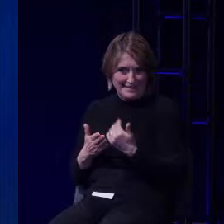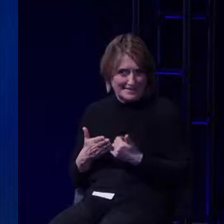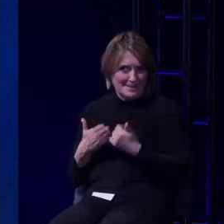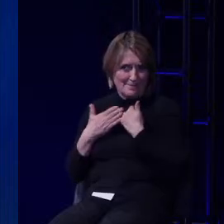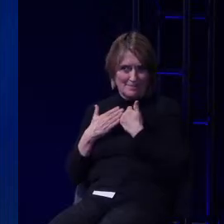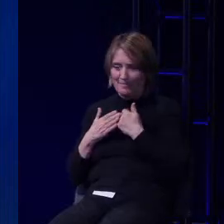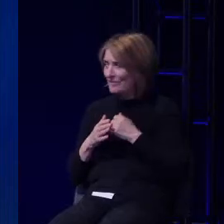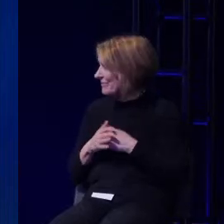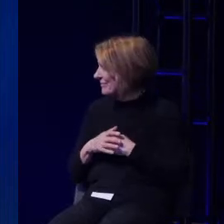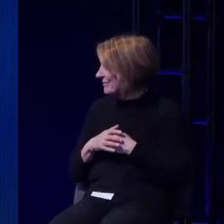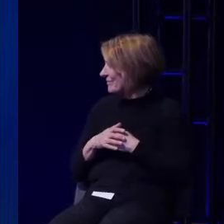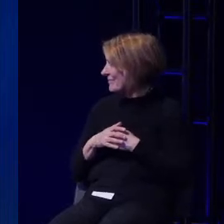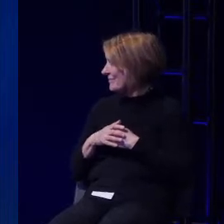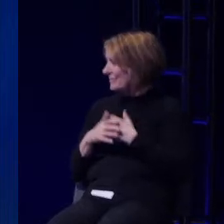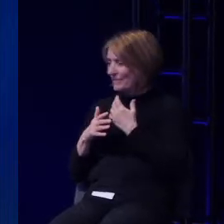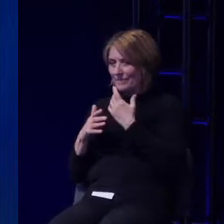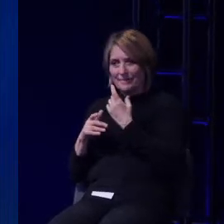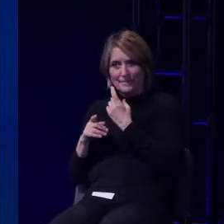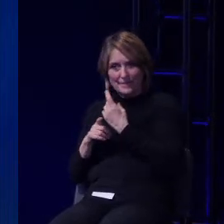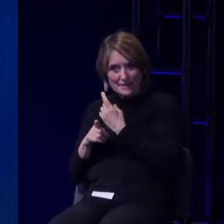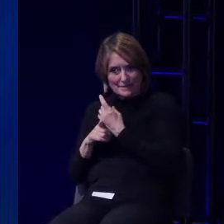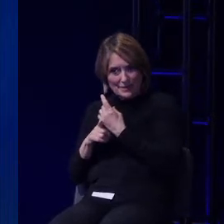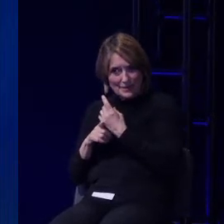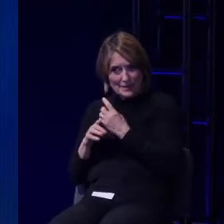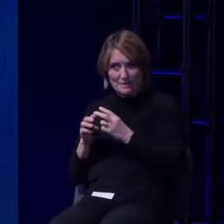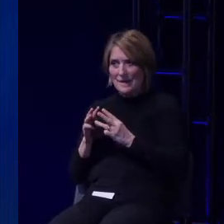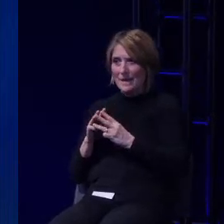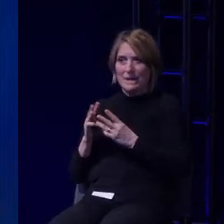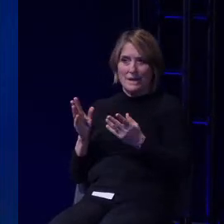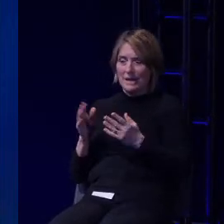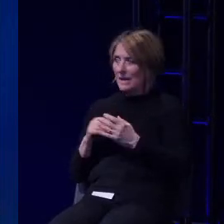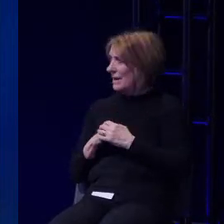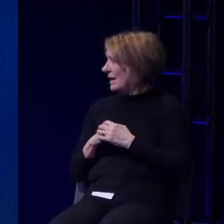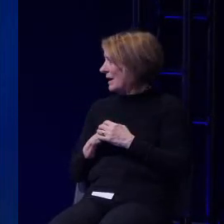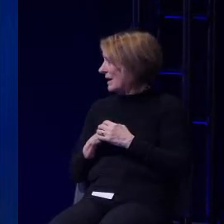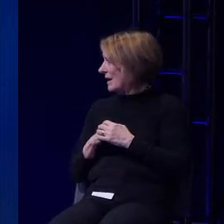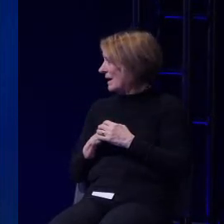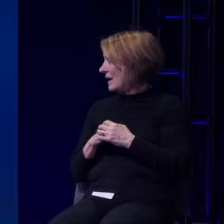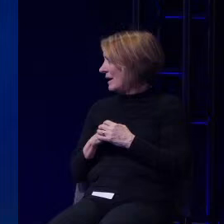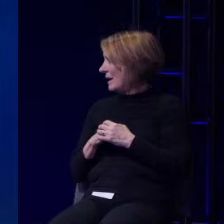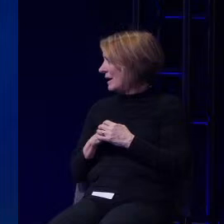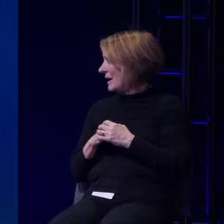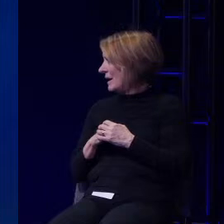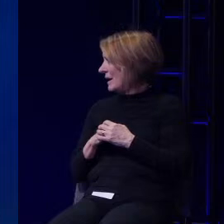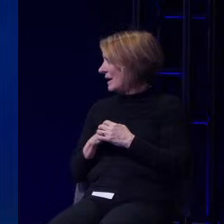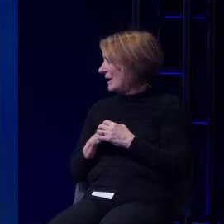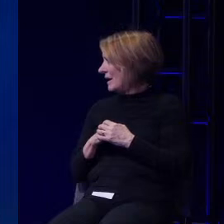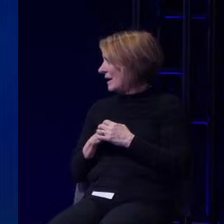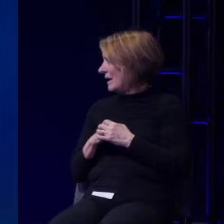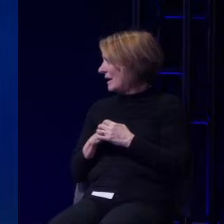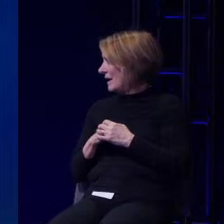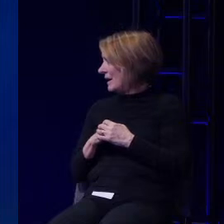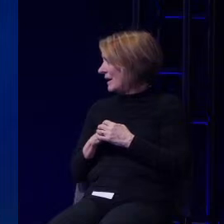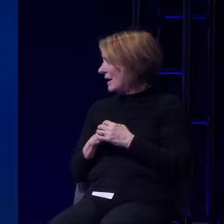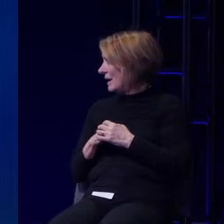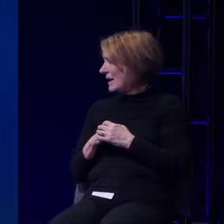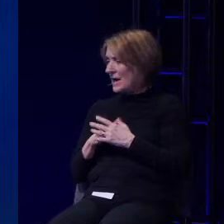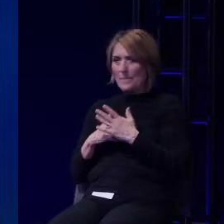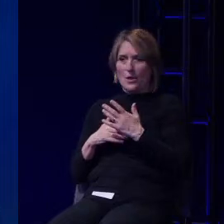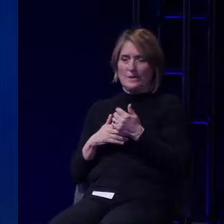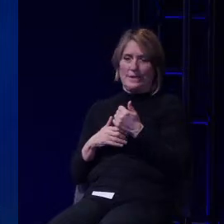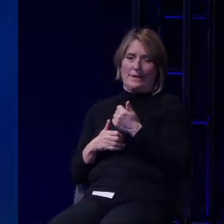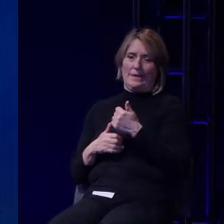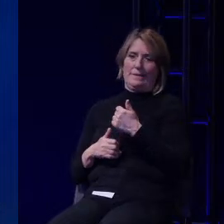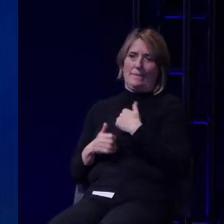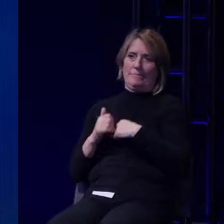that. Something I'd spoken to him about briefly, and I said, no, you should use Sean. No, I'm not taking any credit for